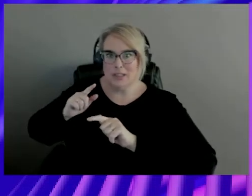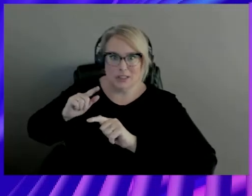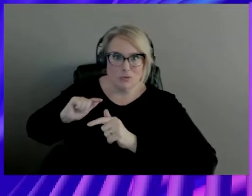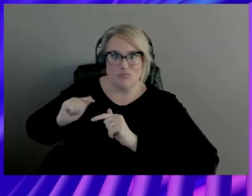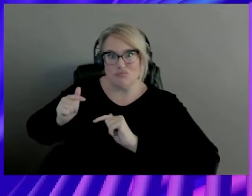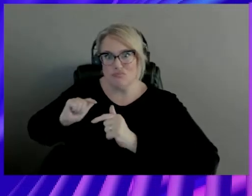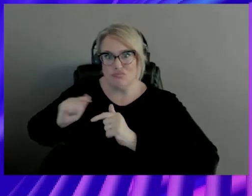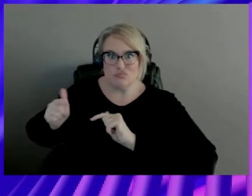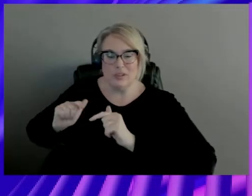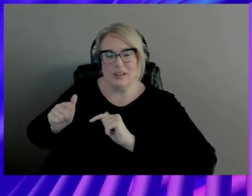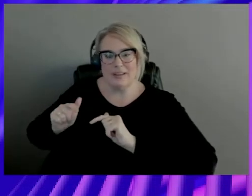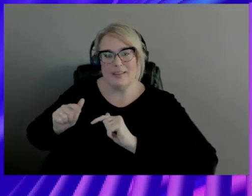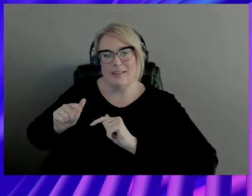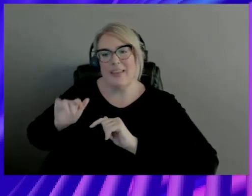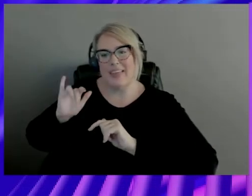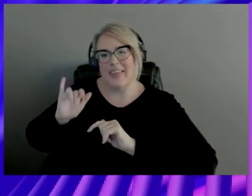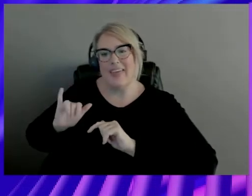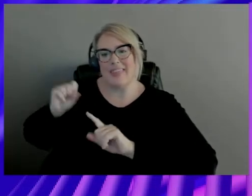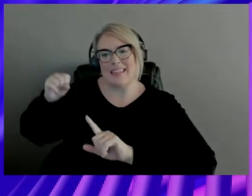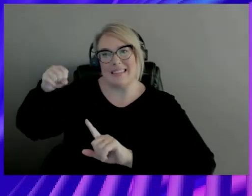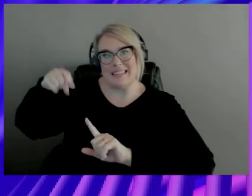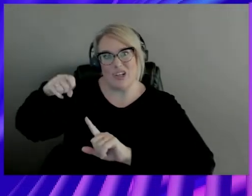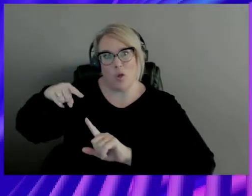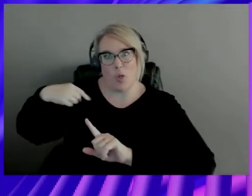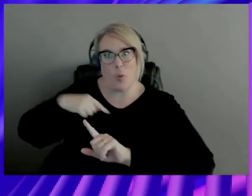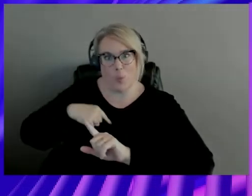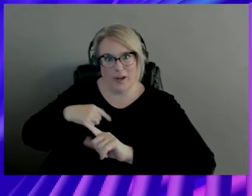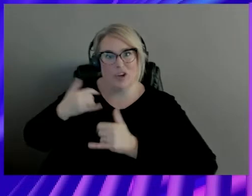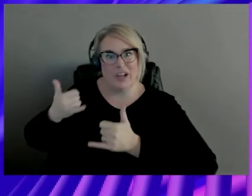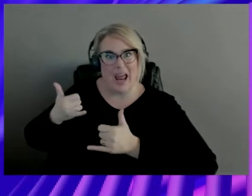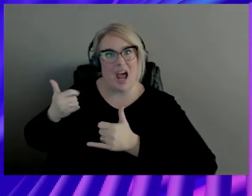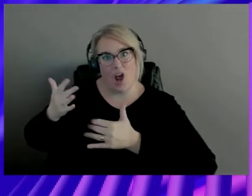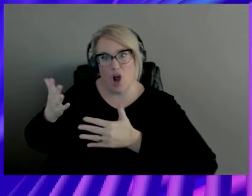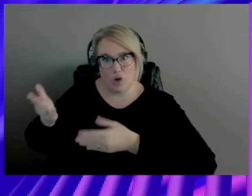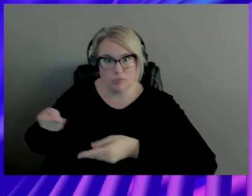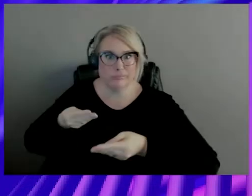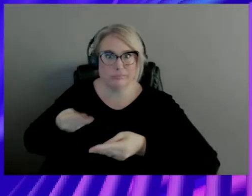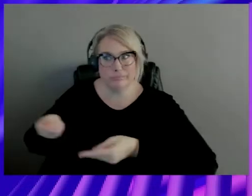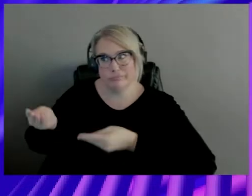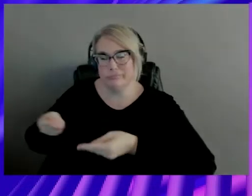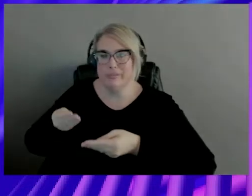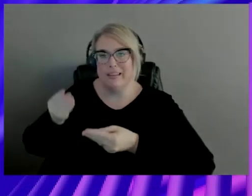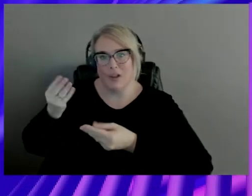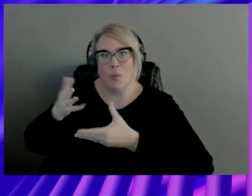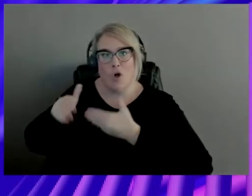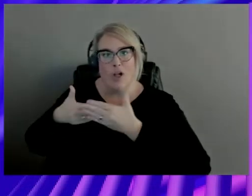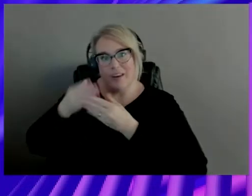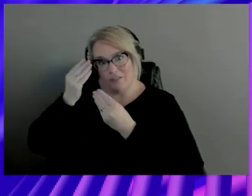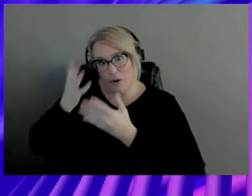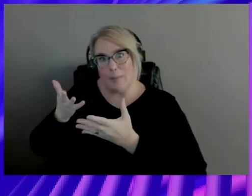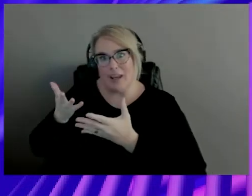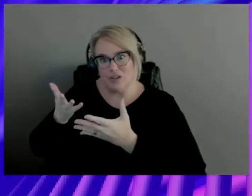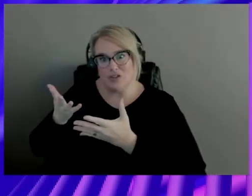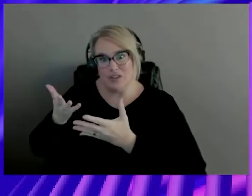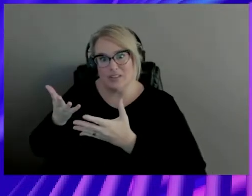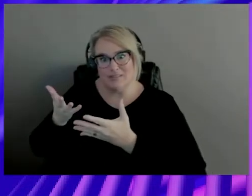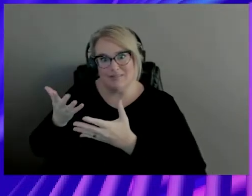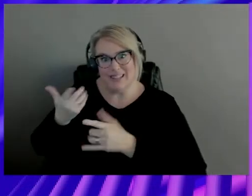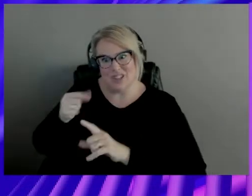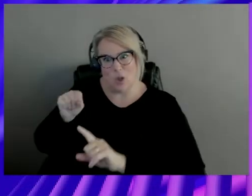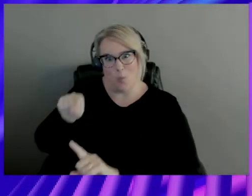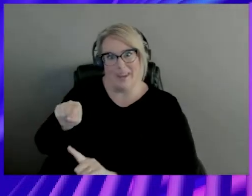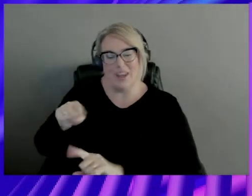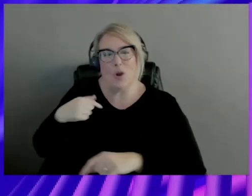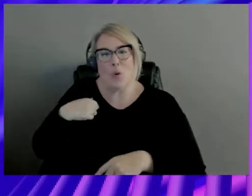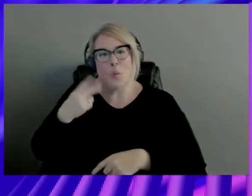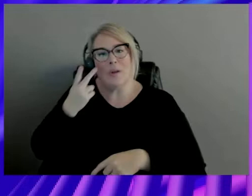teased, that's the signal R connection we got going back and forth. That's letting us know all the information going here. Like, we saw that